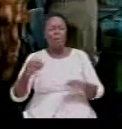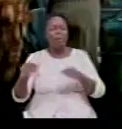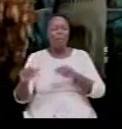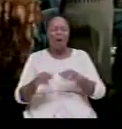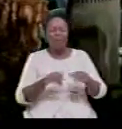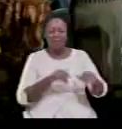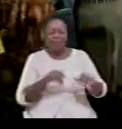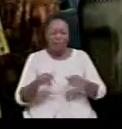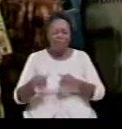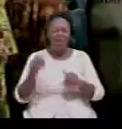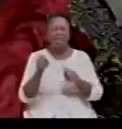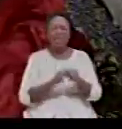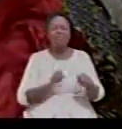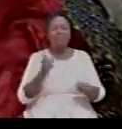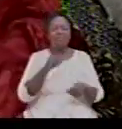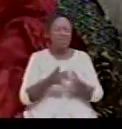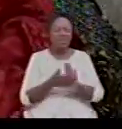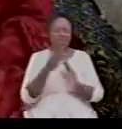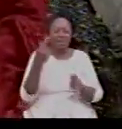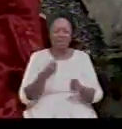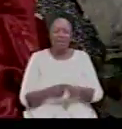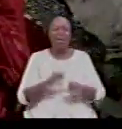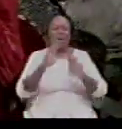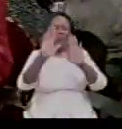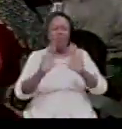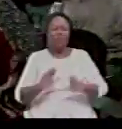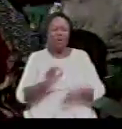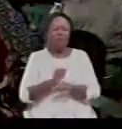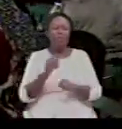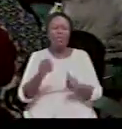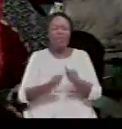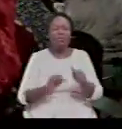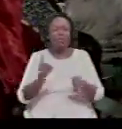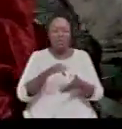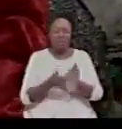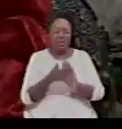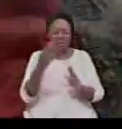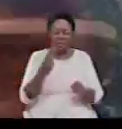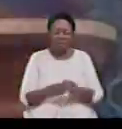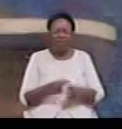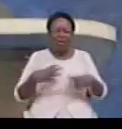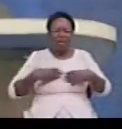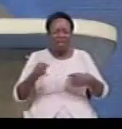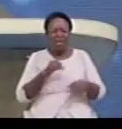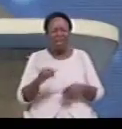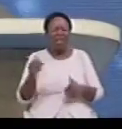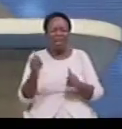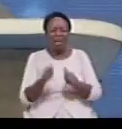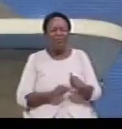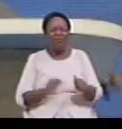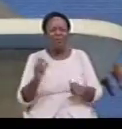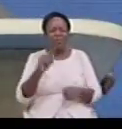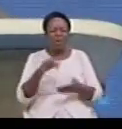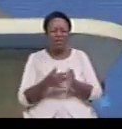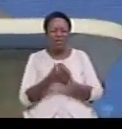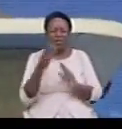performance everywhere. Miracles everywhere. Healing